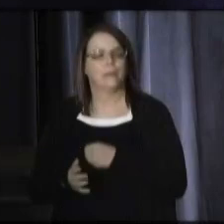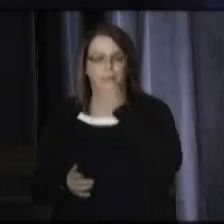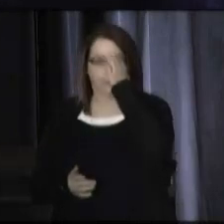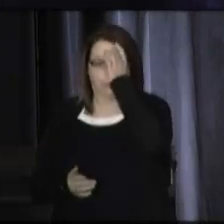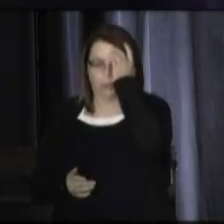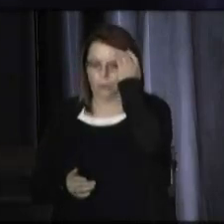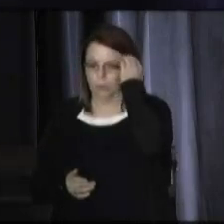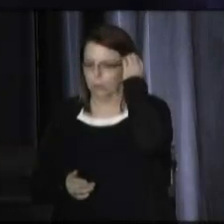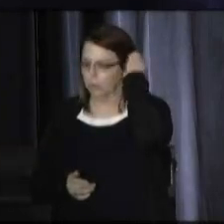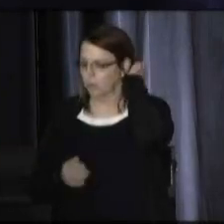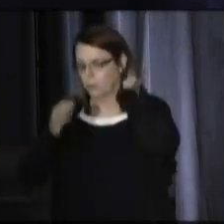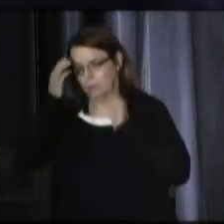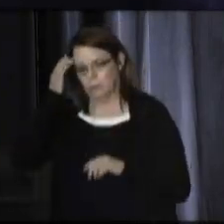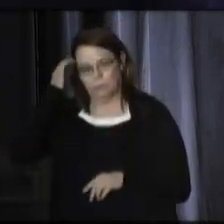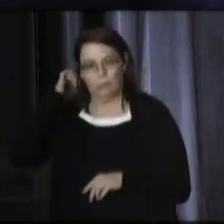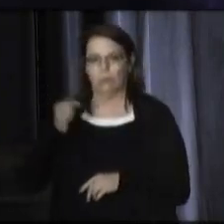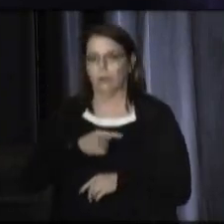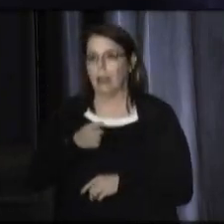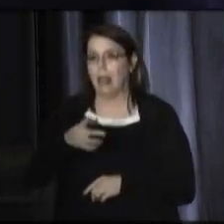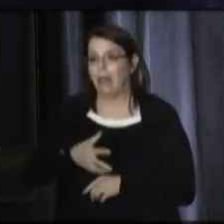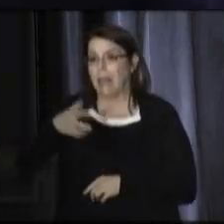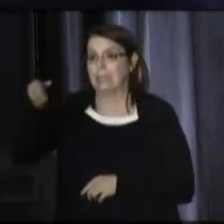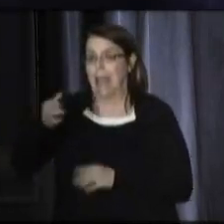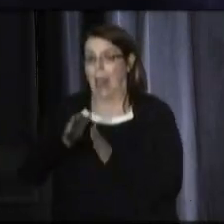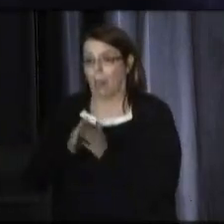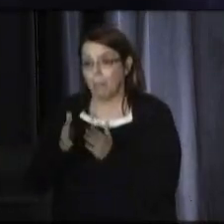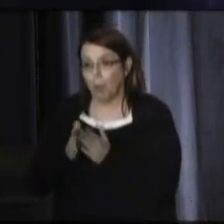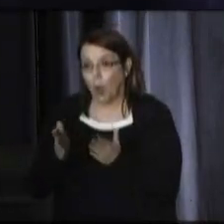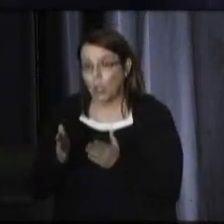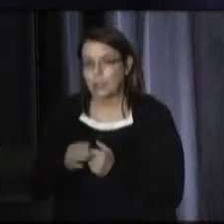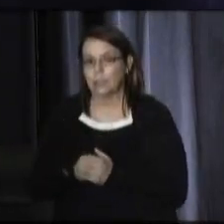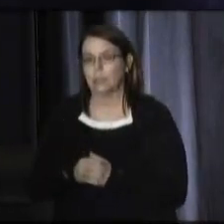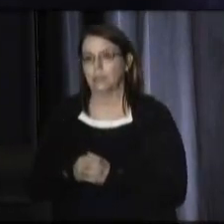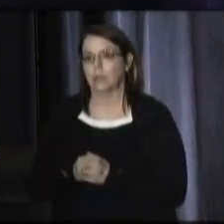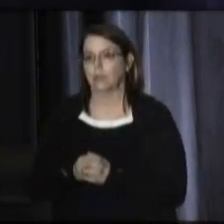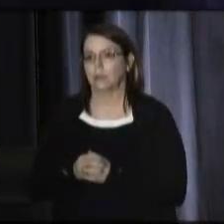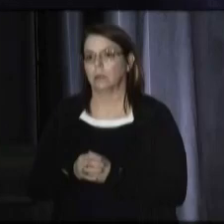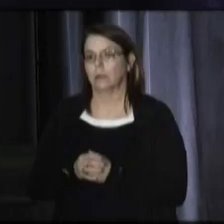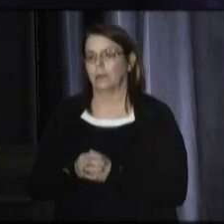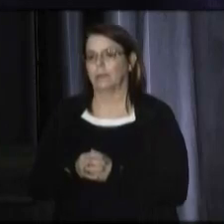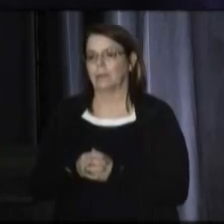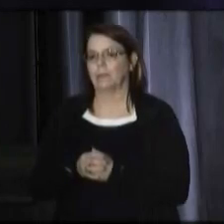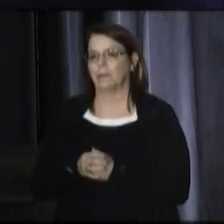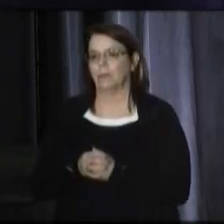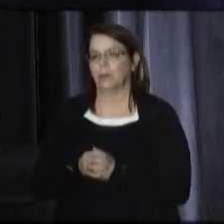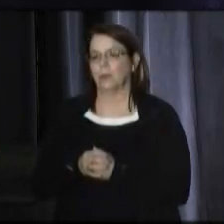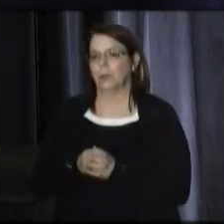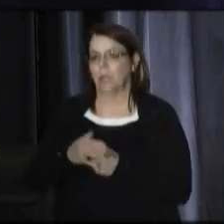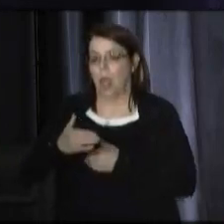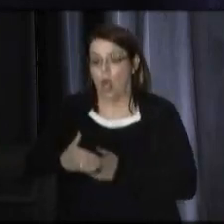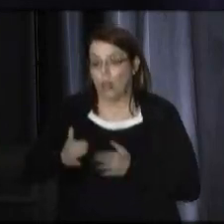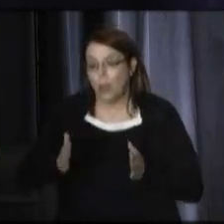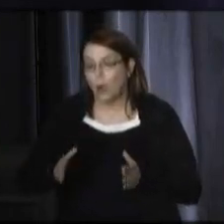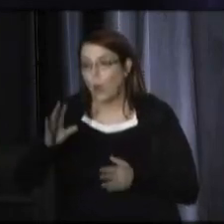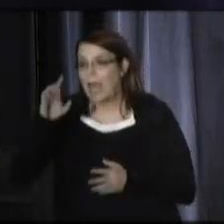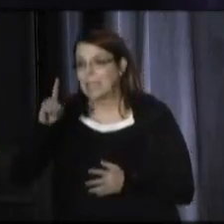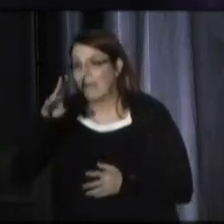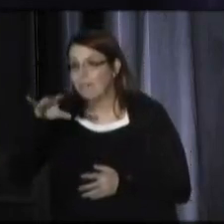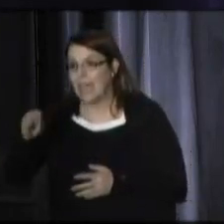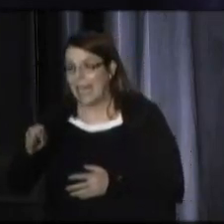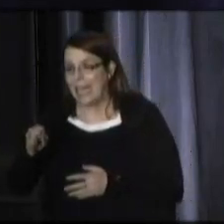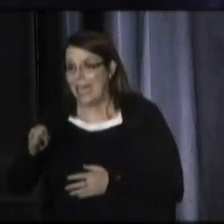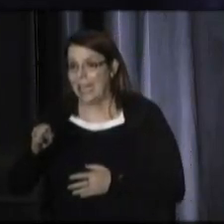When we were drunk one night on my mom's porch in New Jersey, and he told me the story of being back in Balaca, Ilocos Norte, and running out